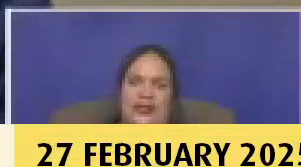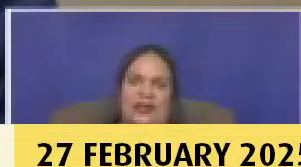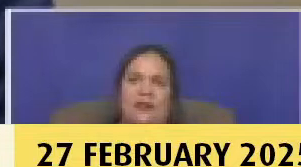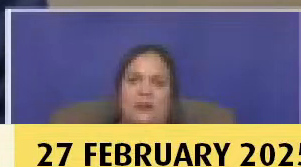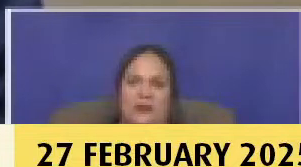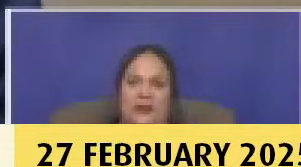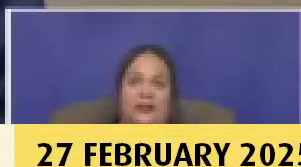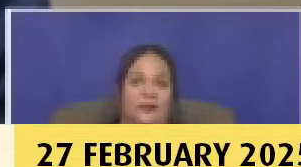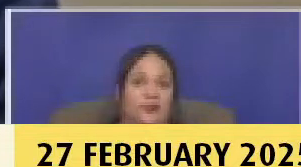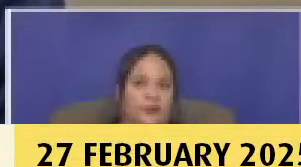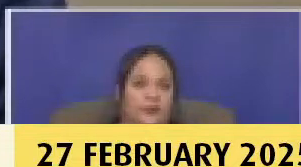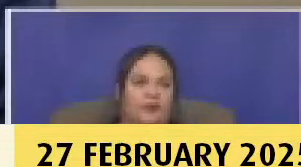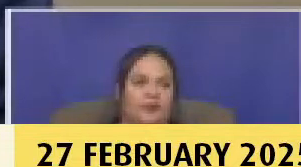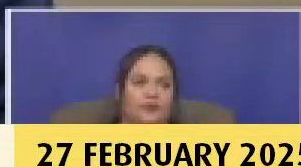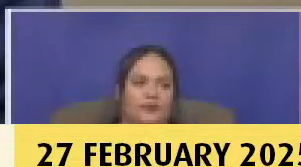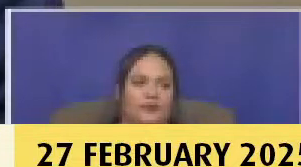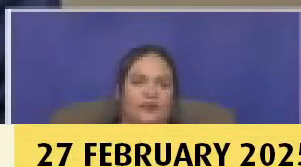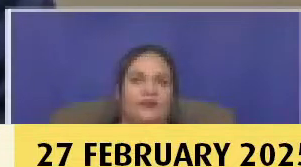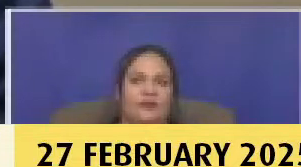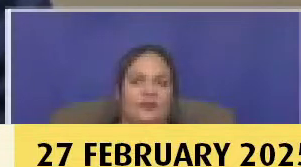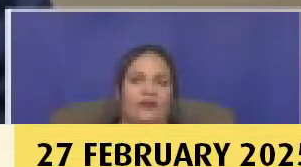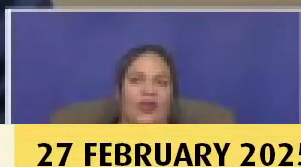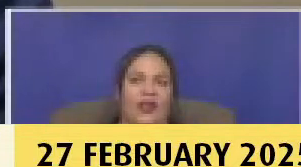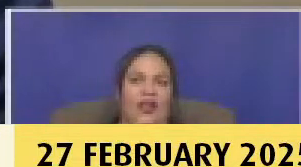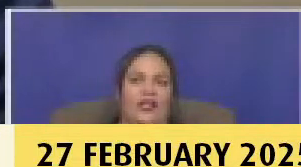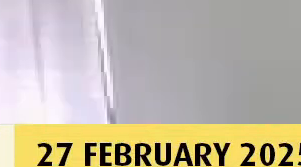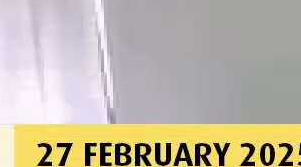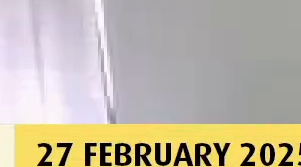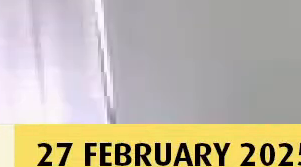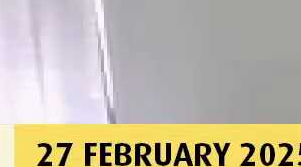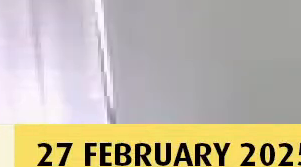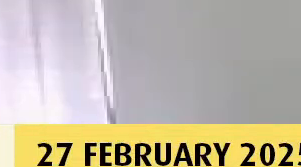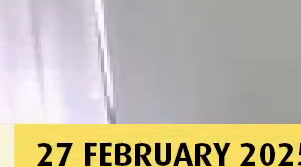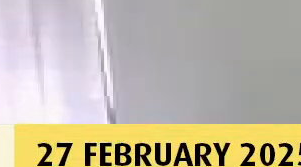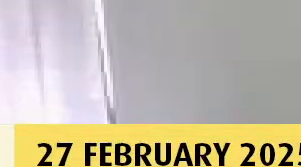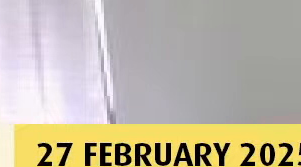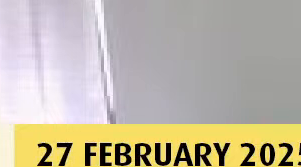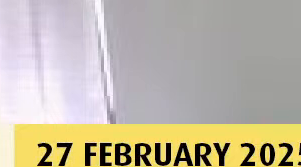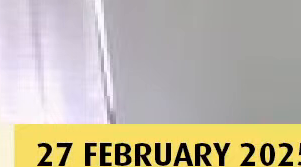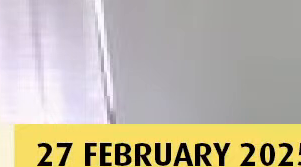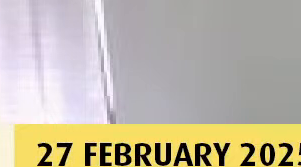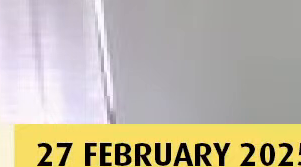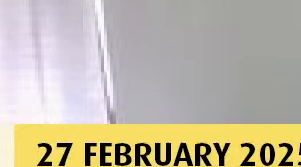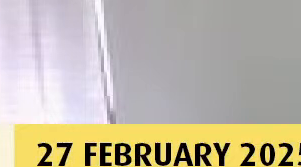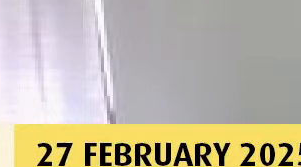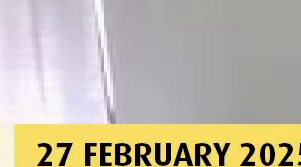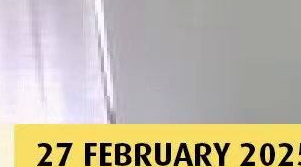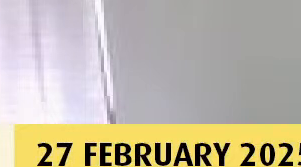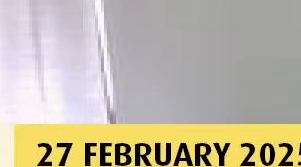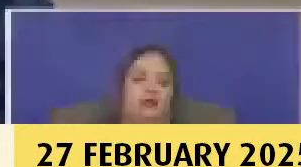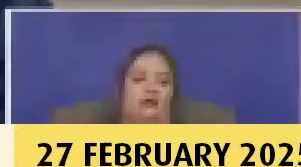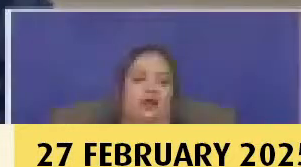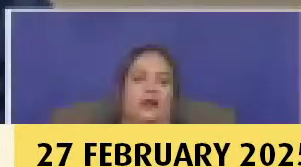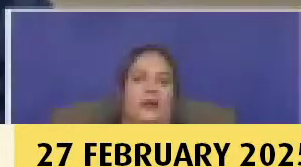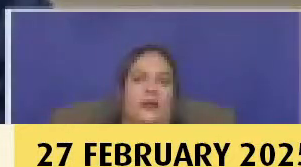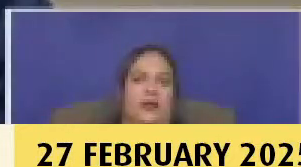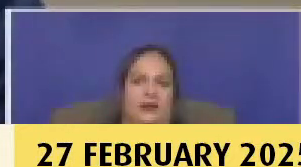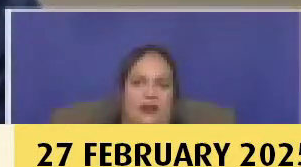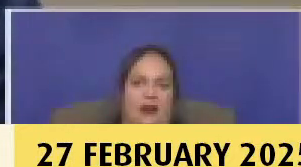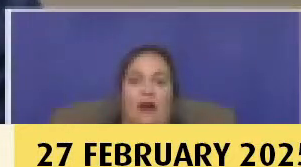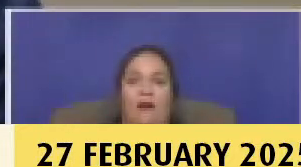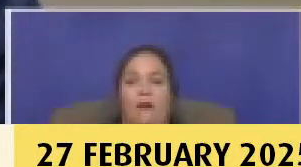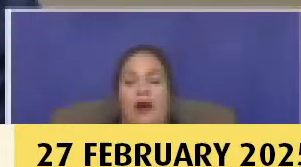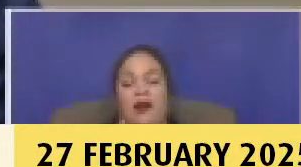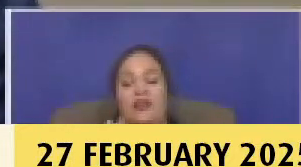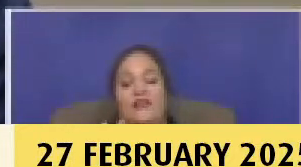an additional member on the committee. Now,